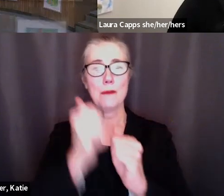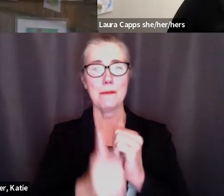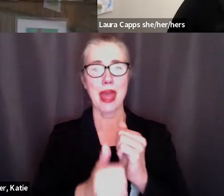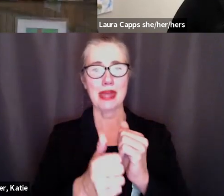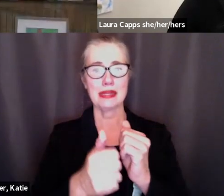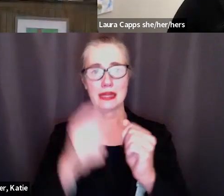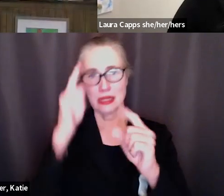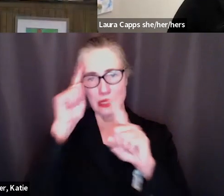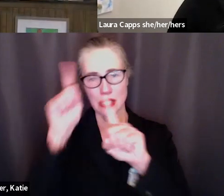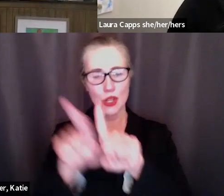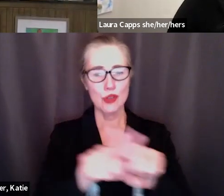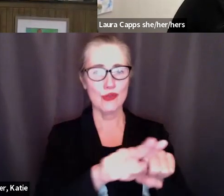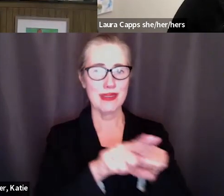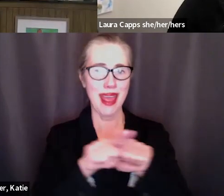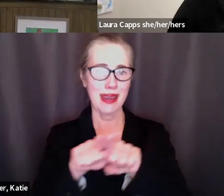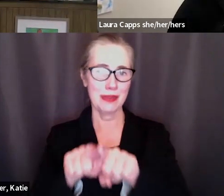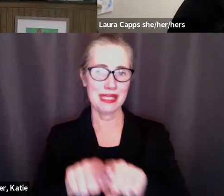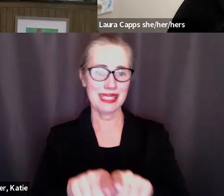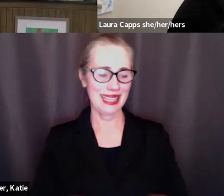yes